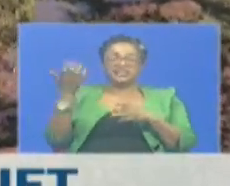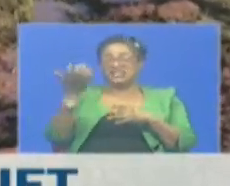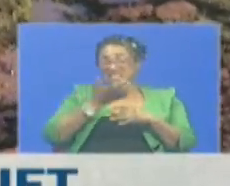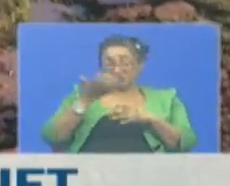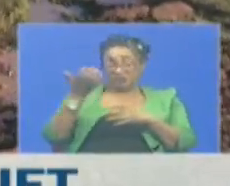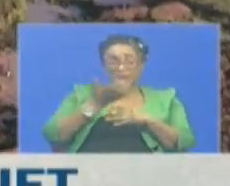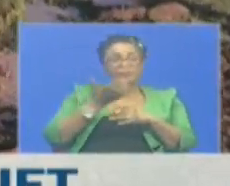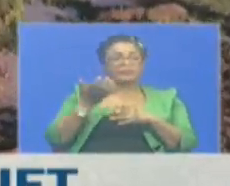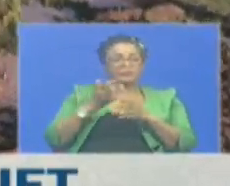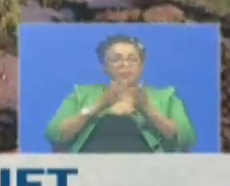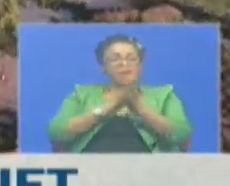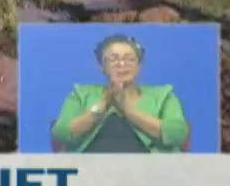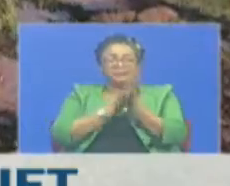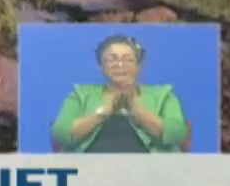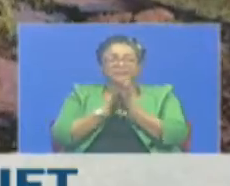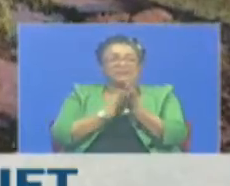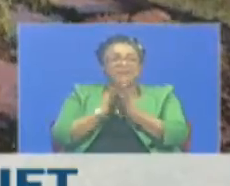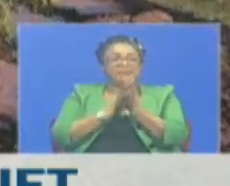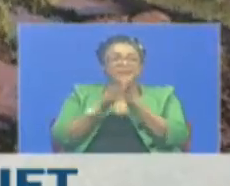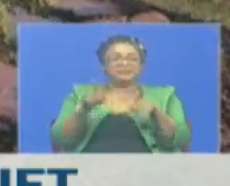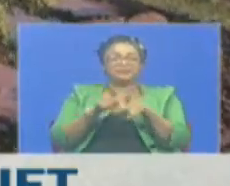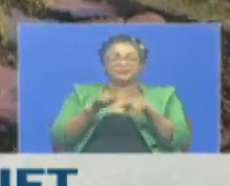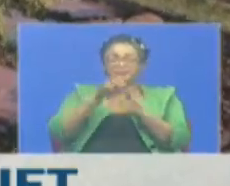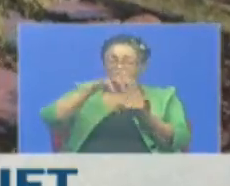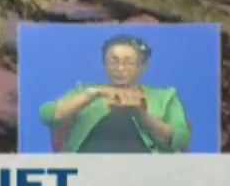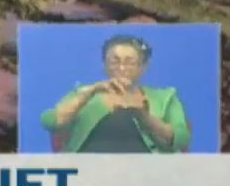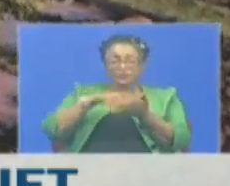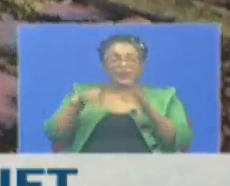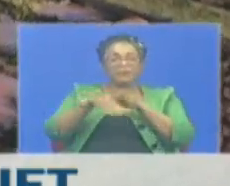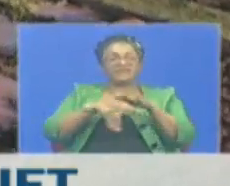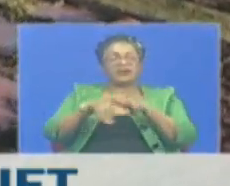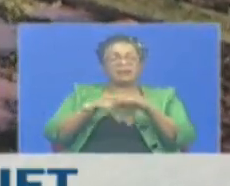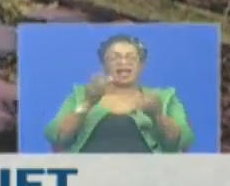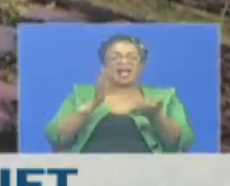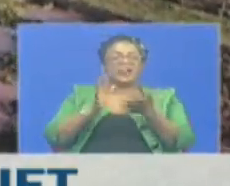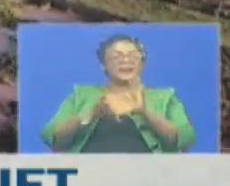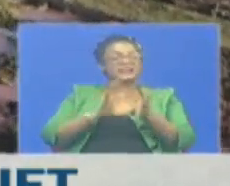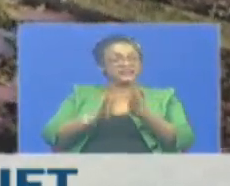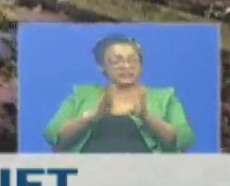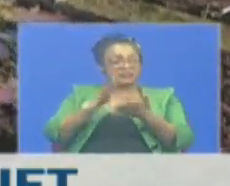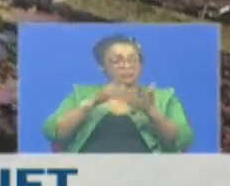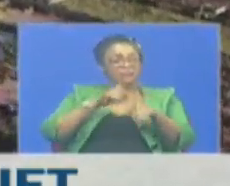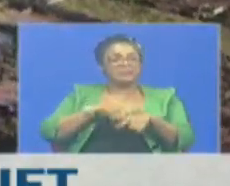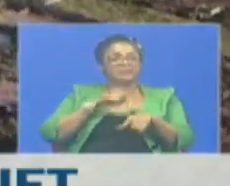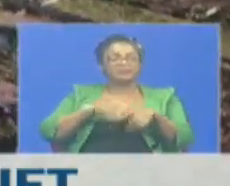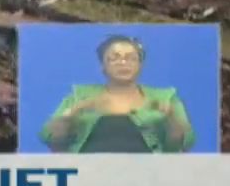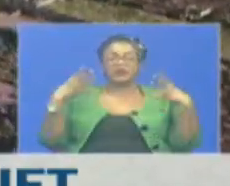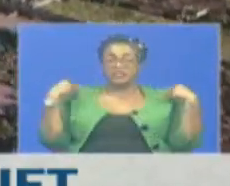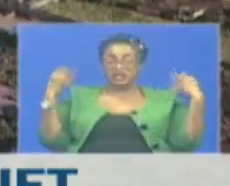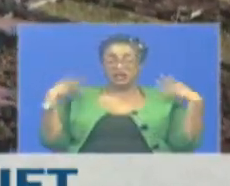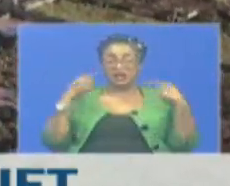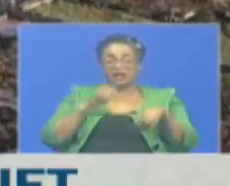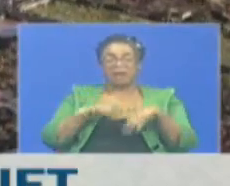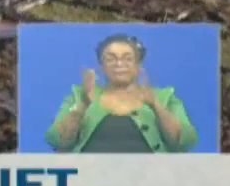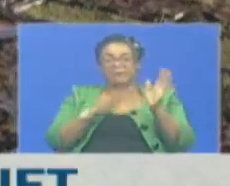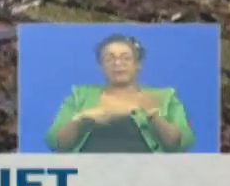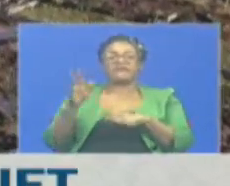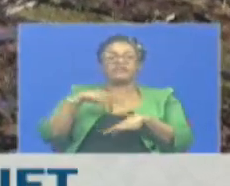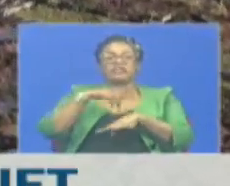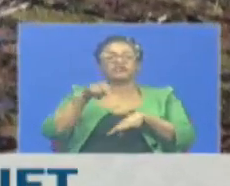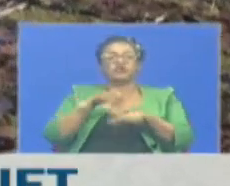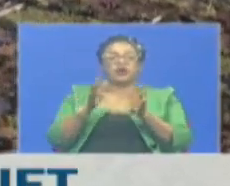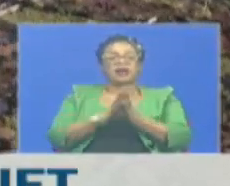high altitude, a condition mostly preferred by athletes in terms of training when preparing for national and